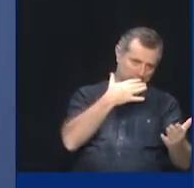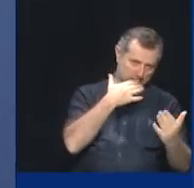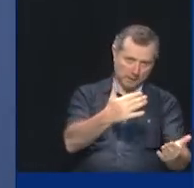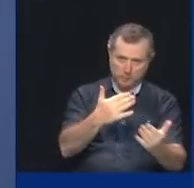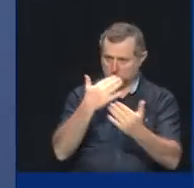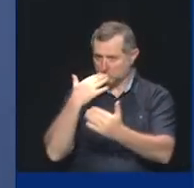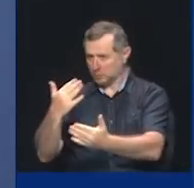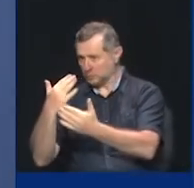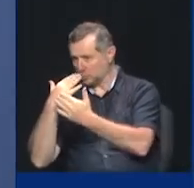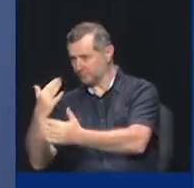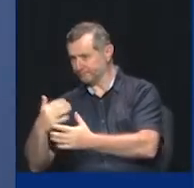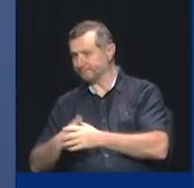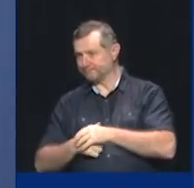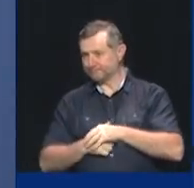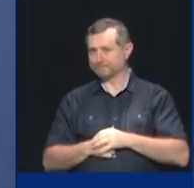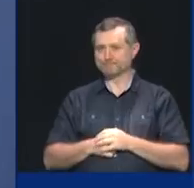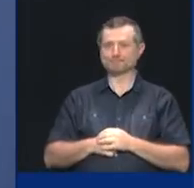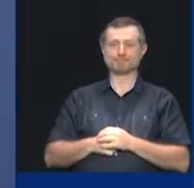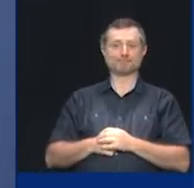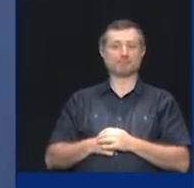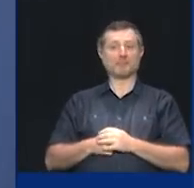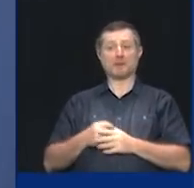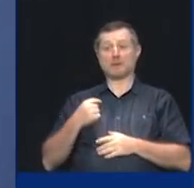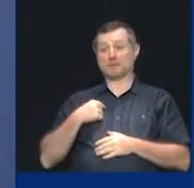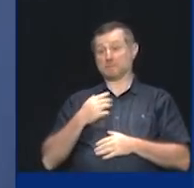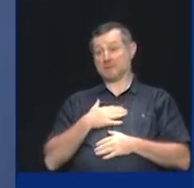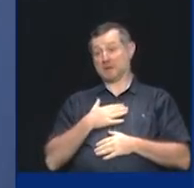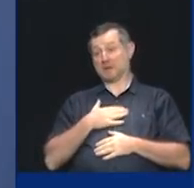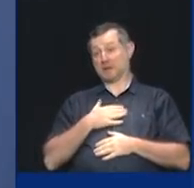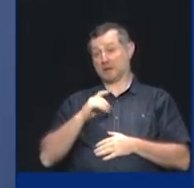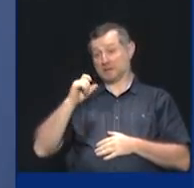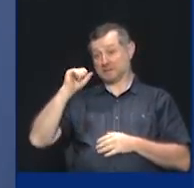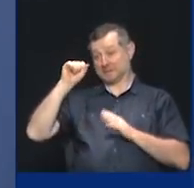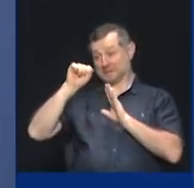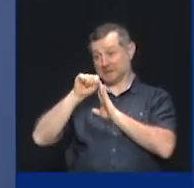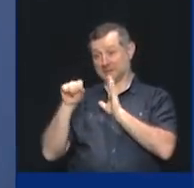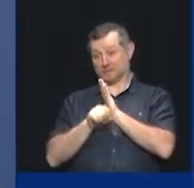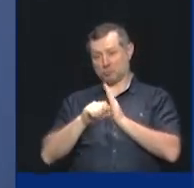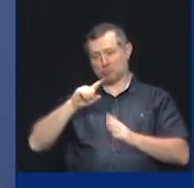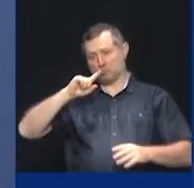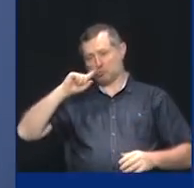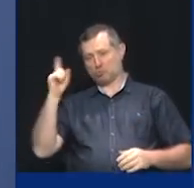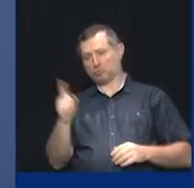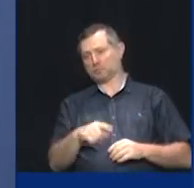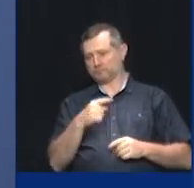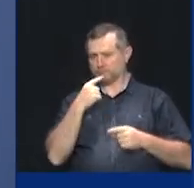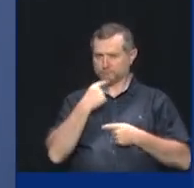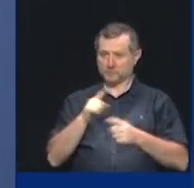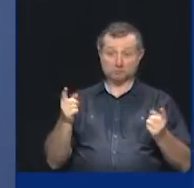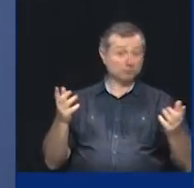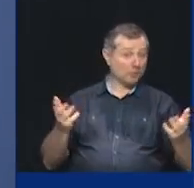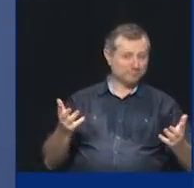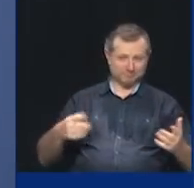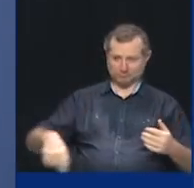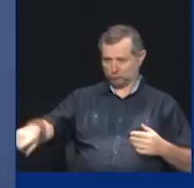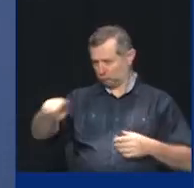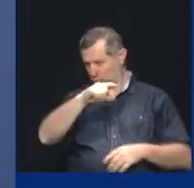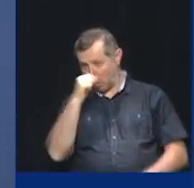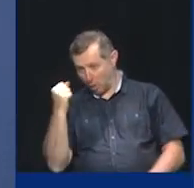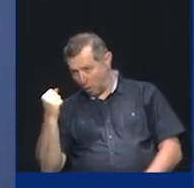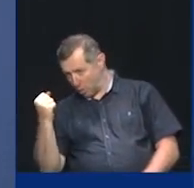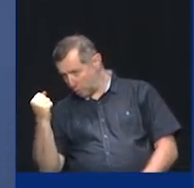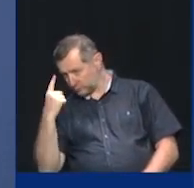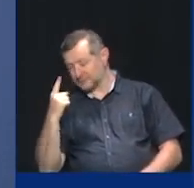What does this do, this executive order? First, it says to everyone in the state, I want you to understand the extent of the problem. I want